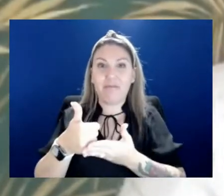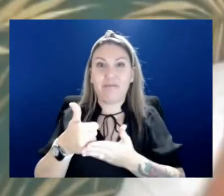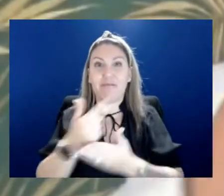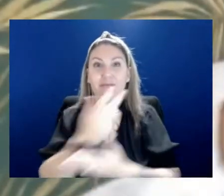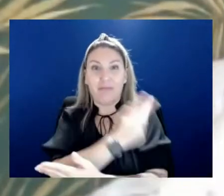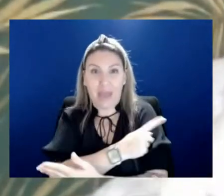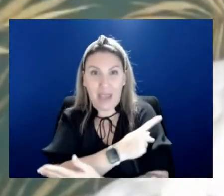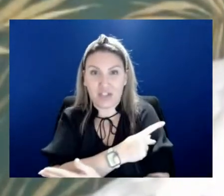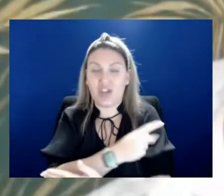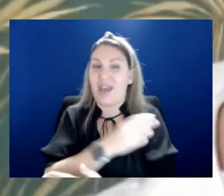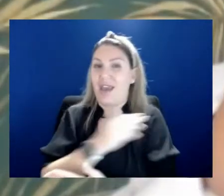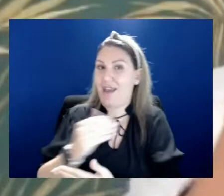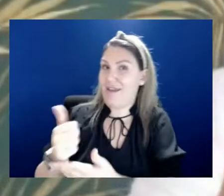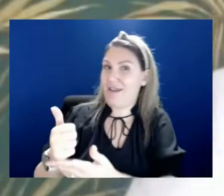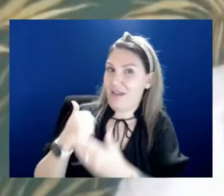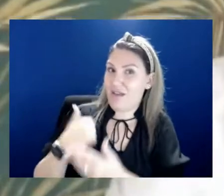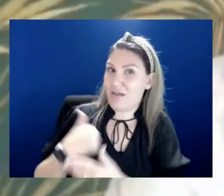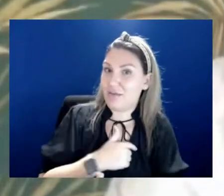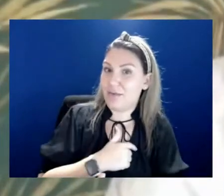and it's